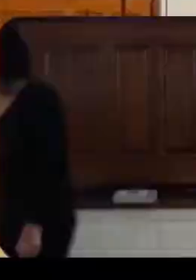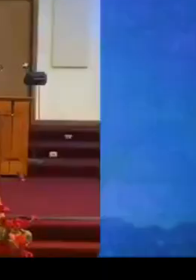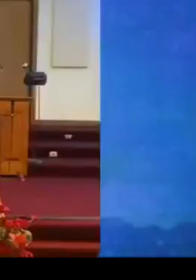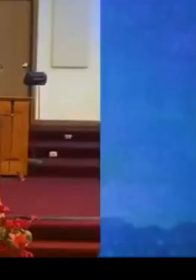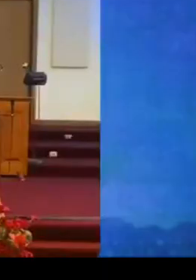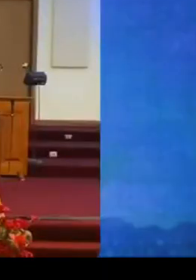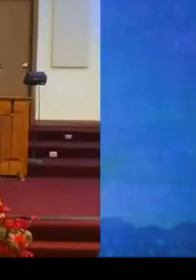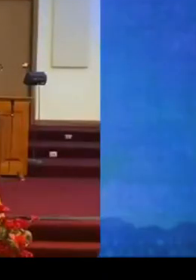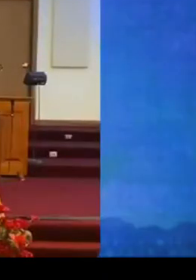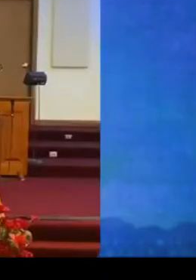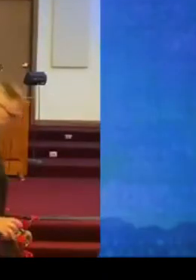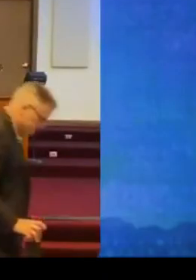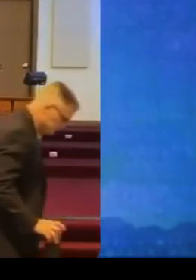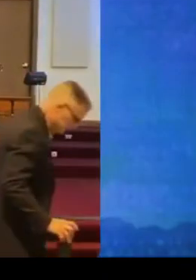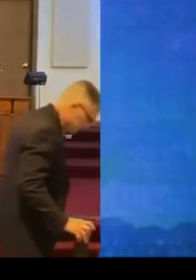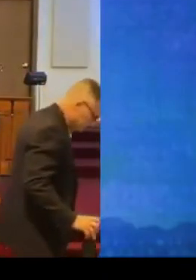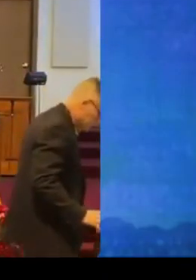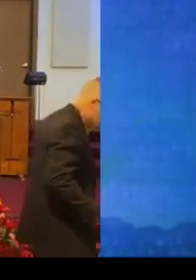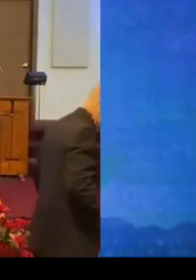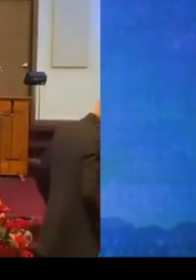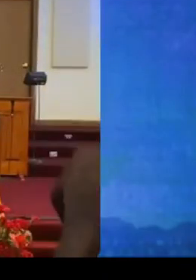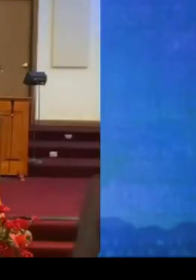respond.